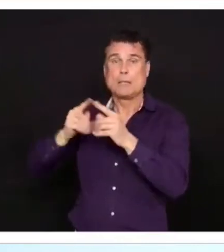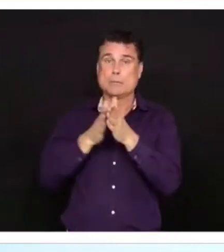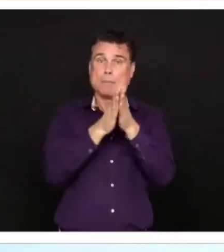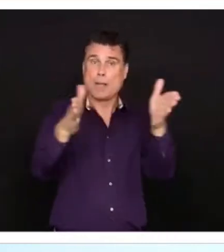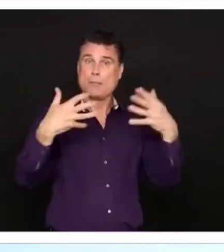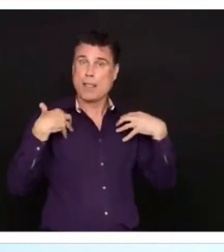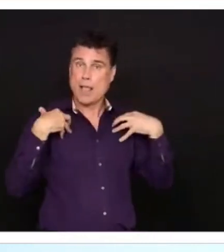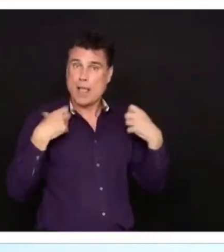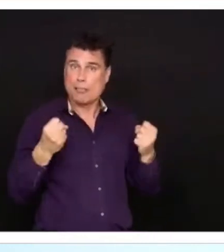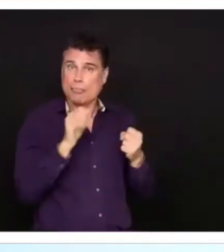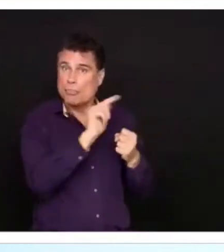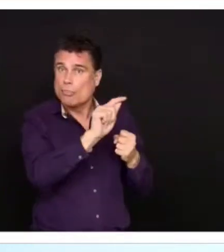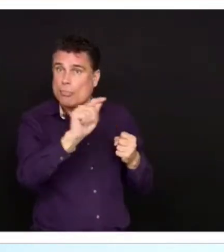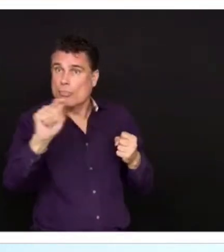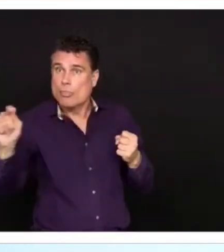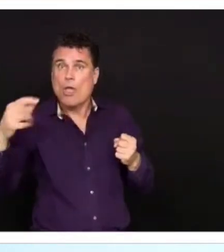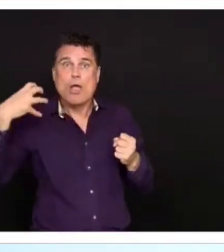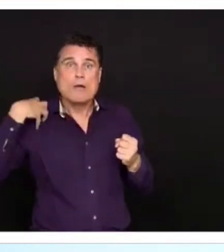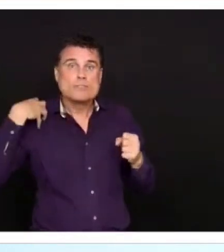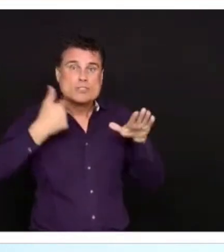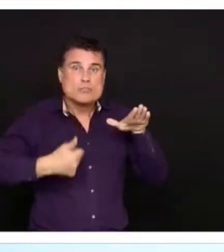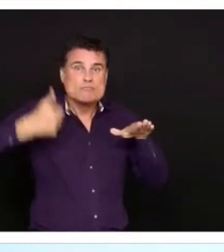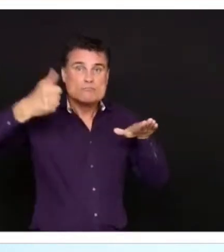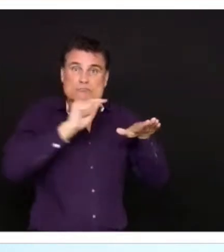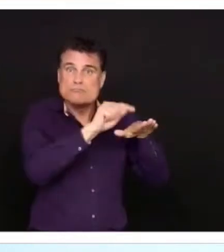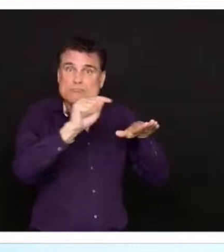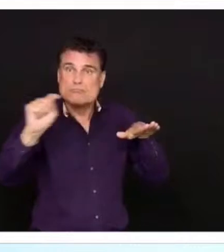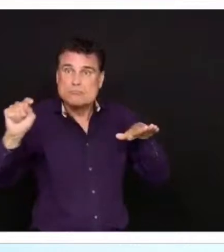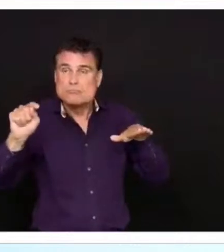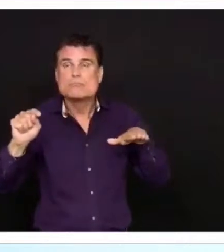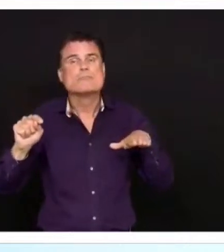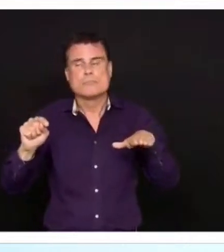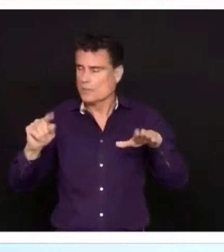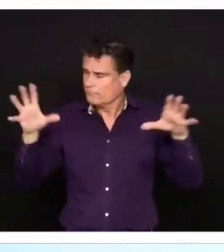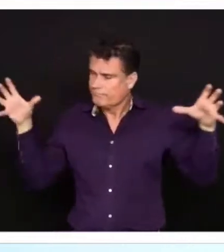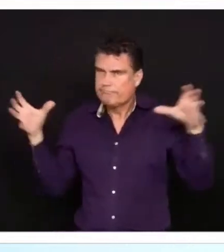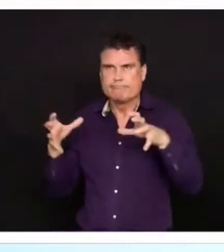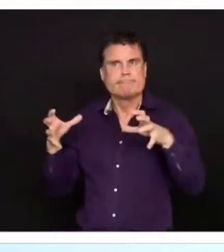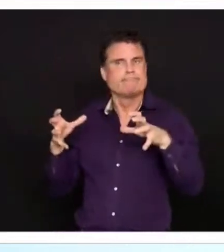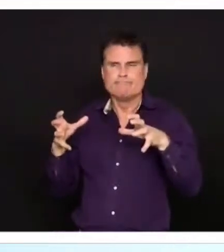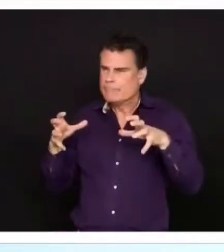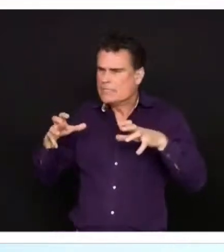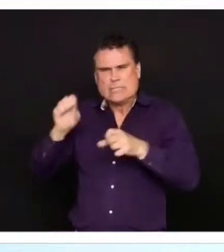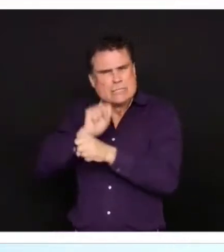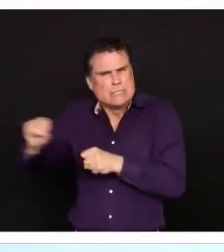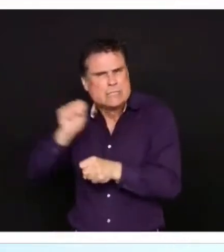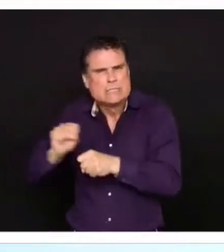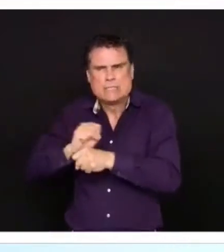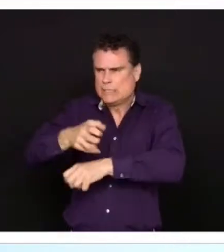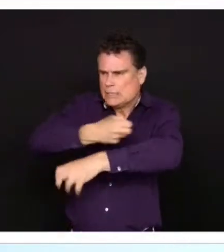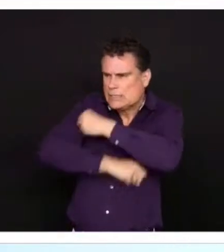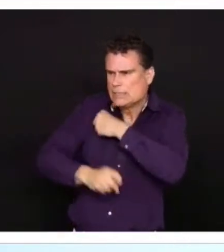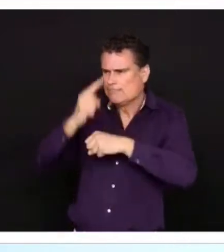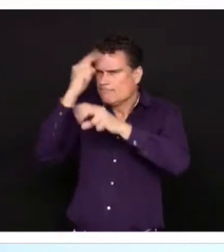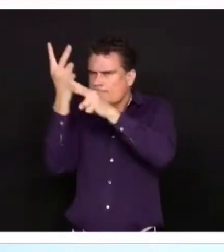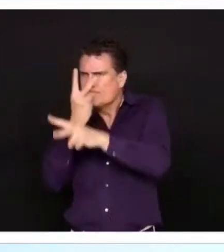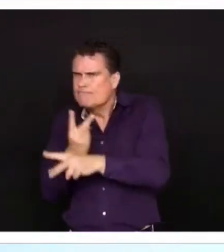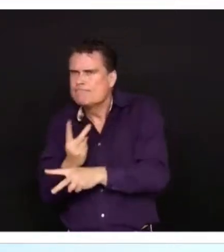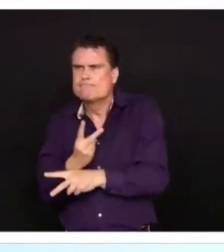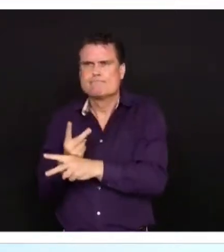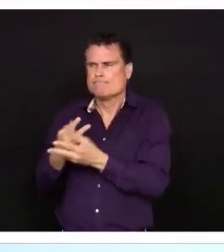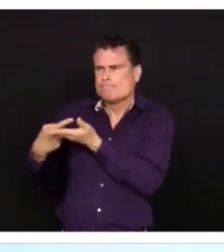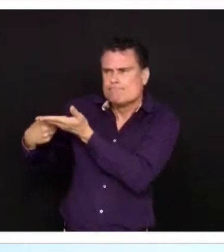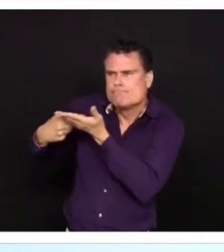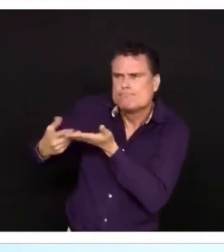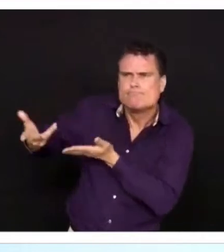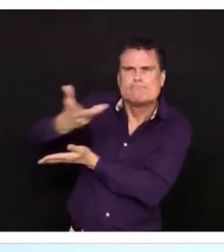together and let everyone participate in what we hope will be not the old normal, not going back to the way things were, but